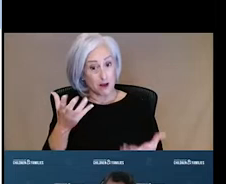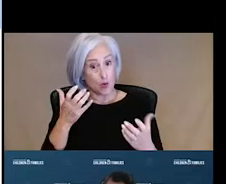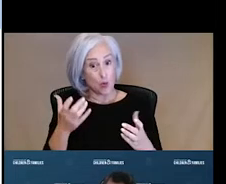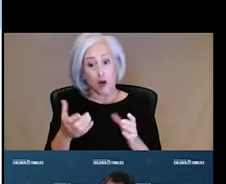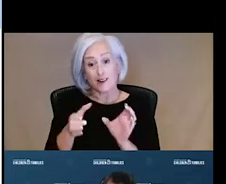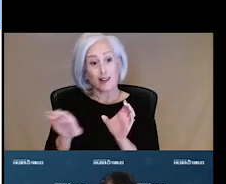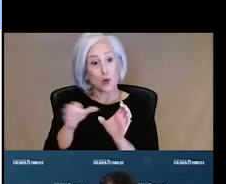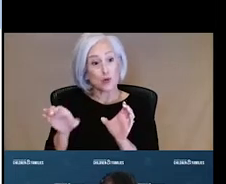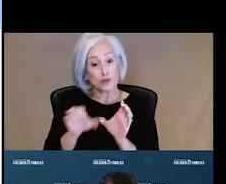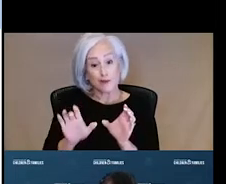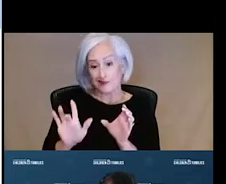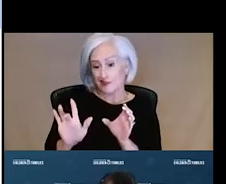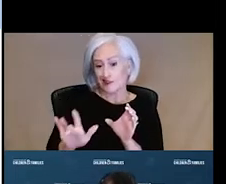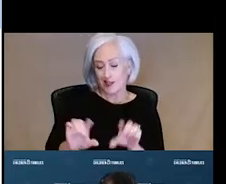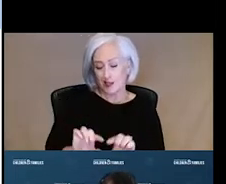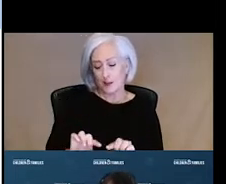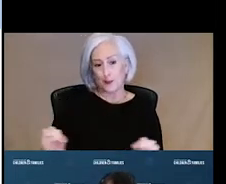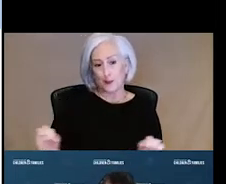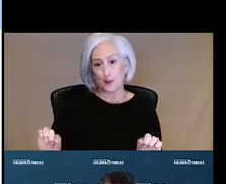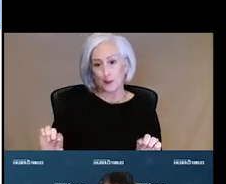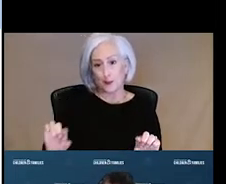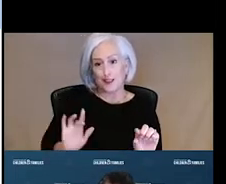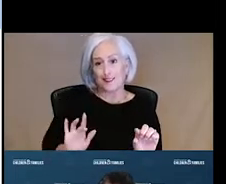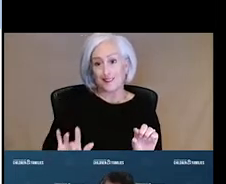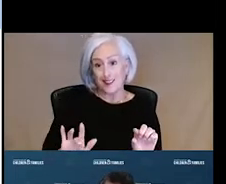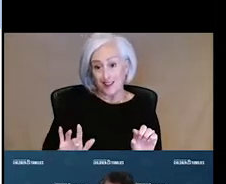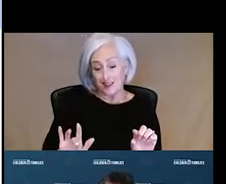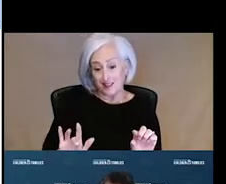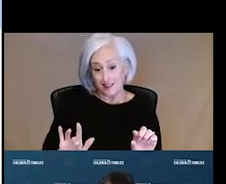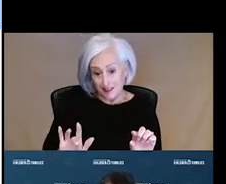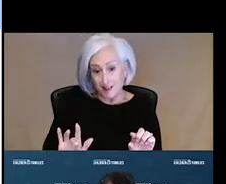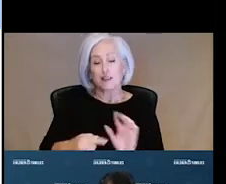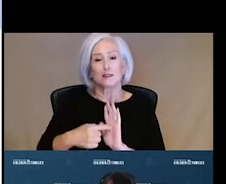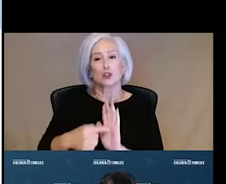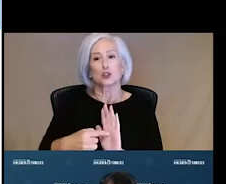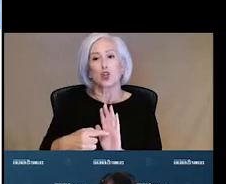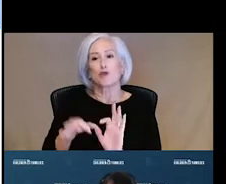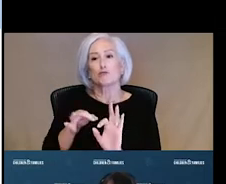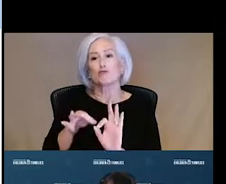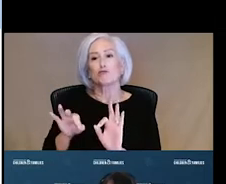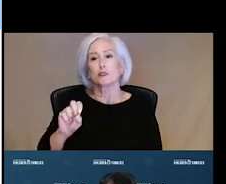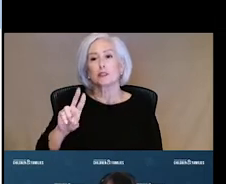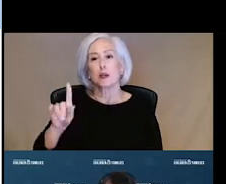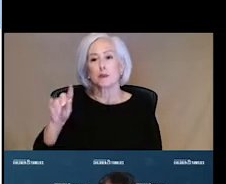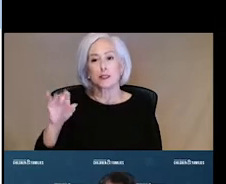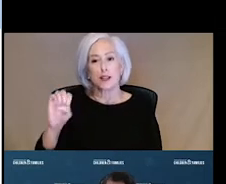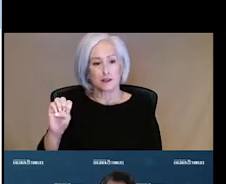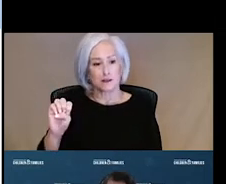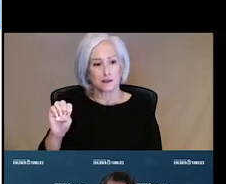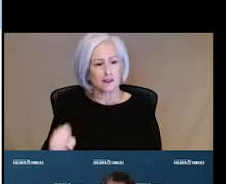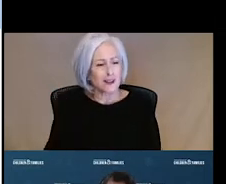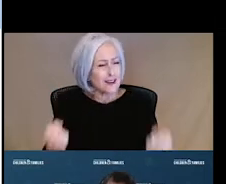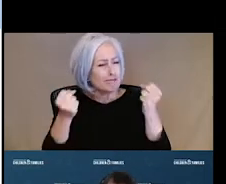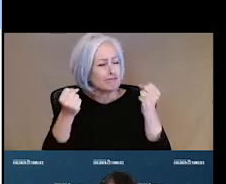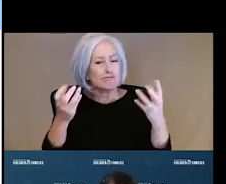closed caption button at the bottom of your screen and then click to show subtitles. Due to the large number of participants,